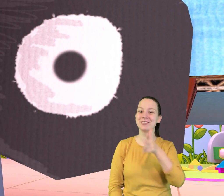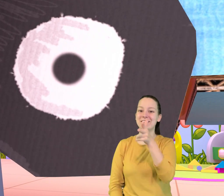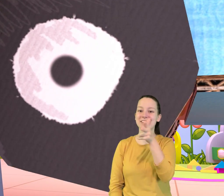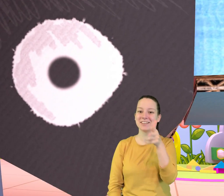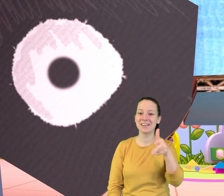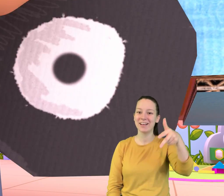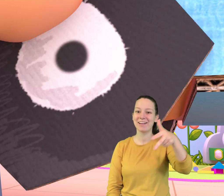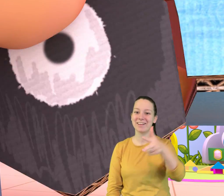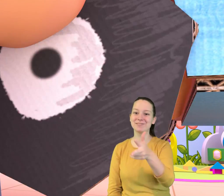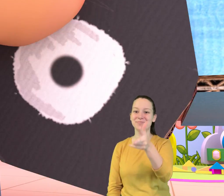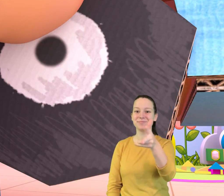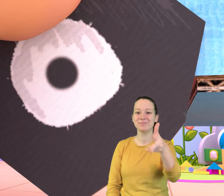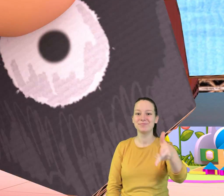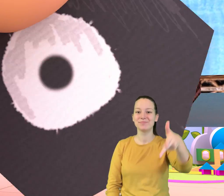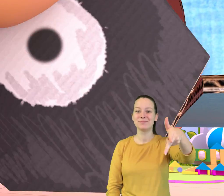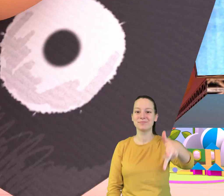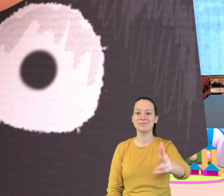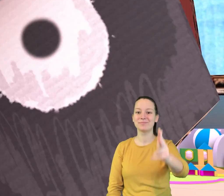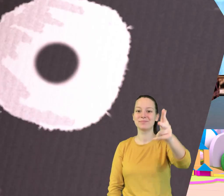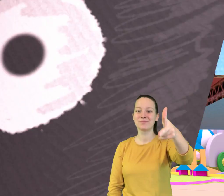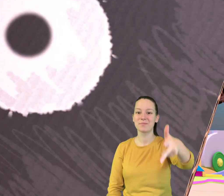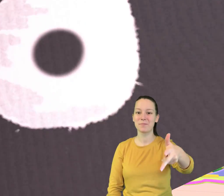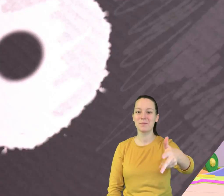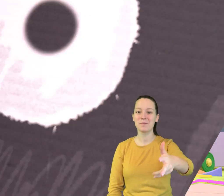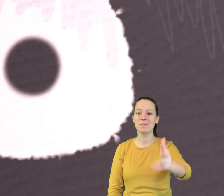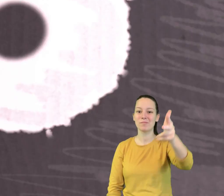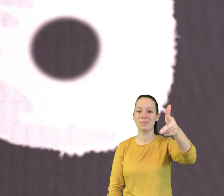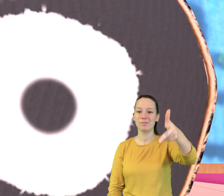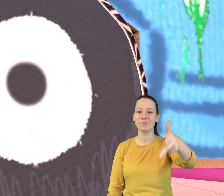all through the